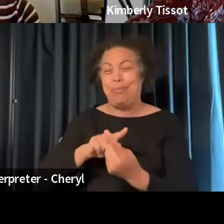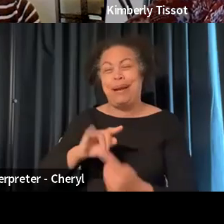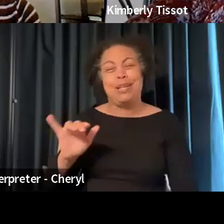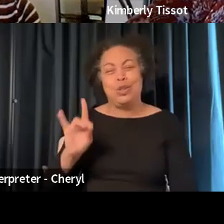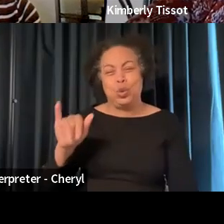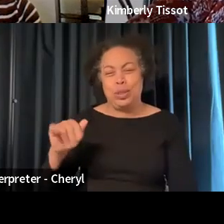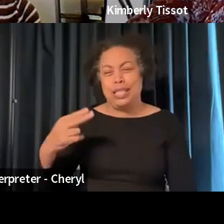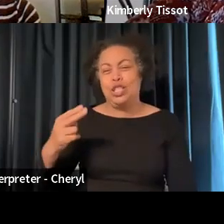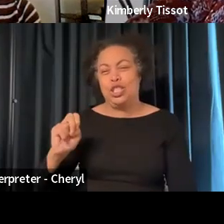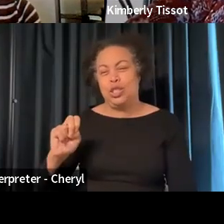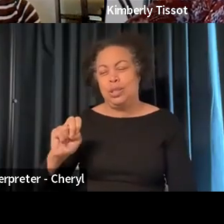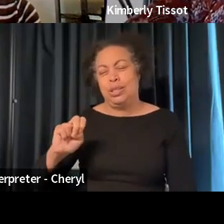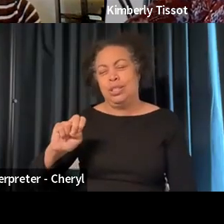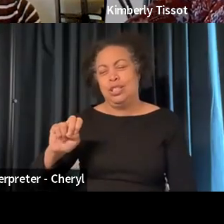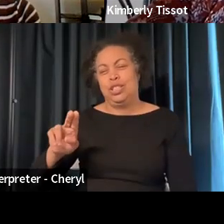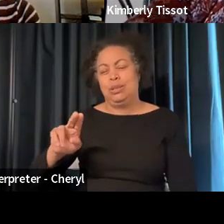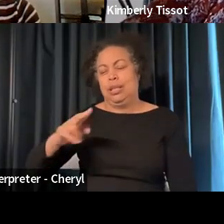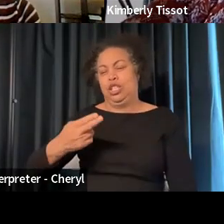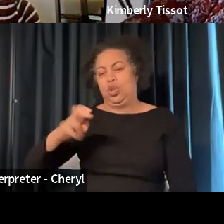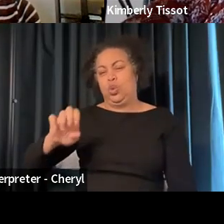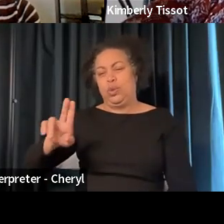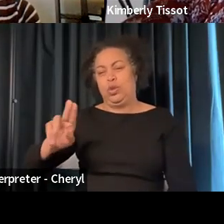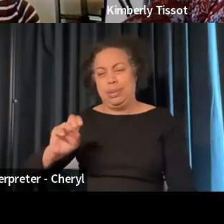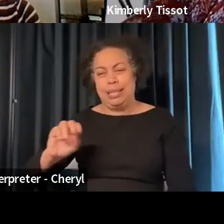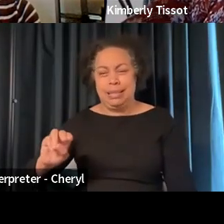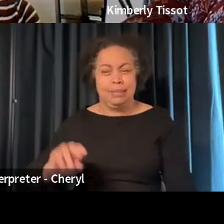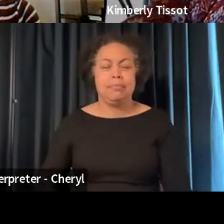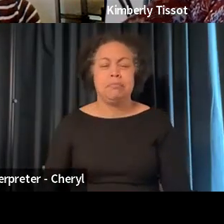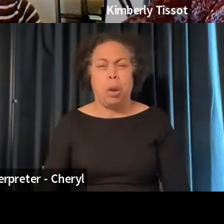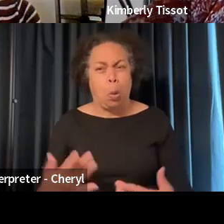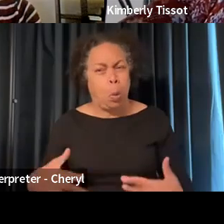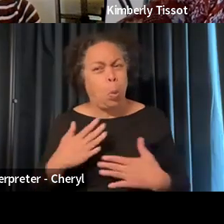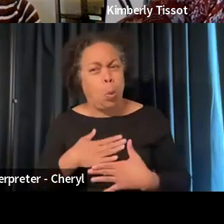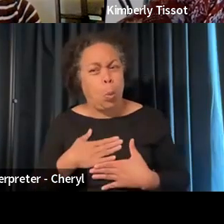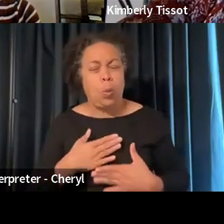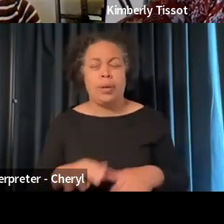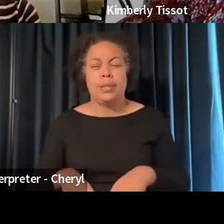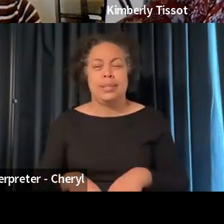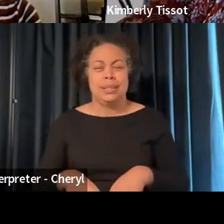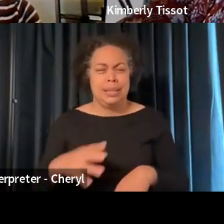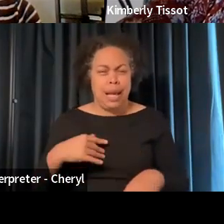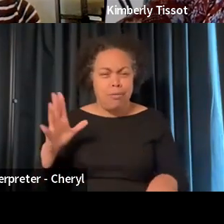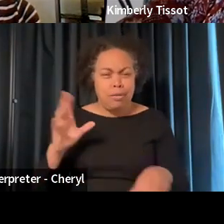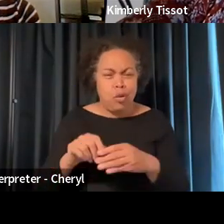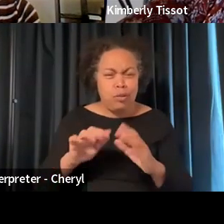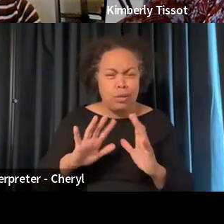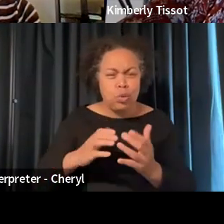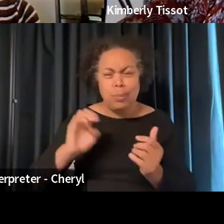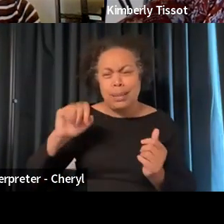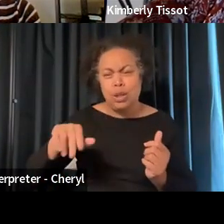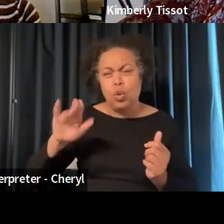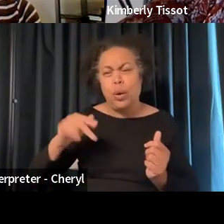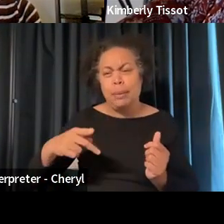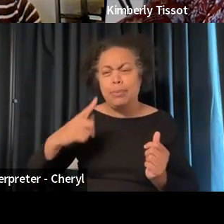amazing. I've been in Equip on and off for around 5 years.